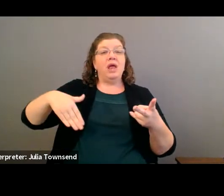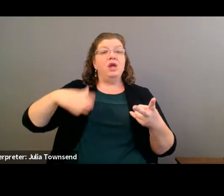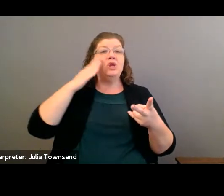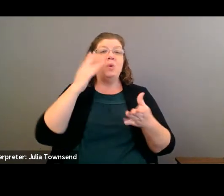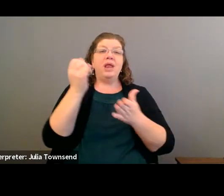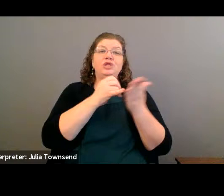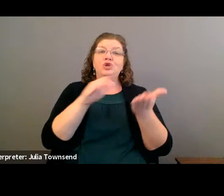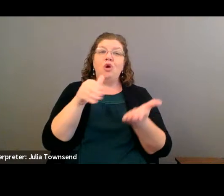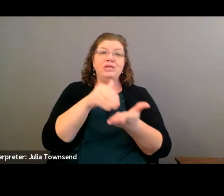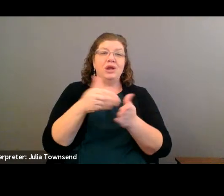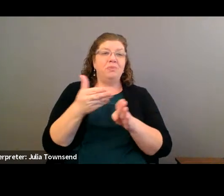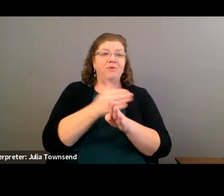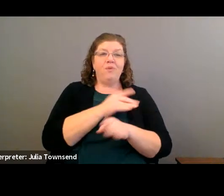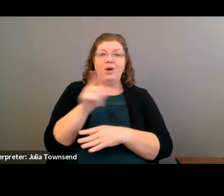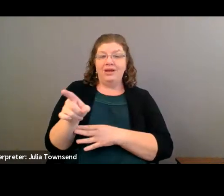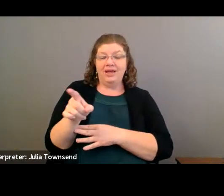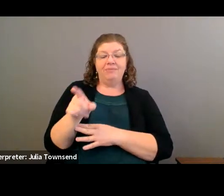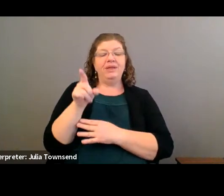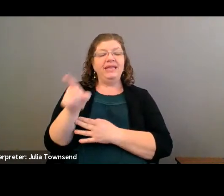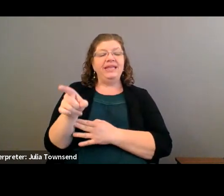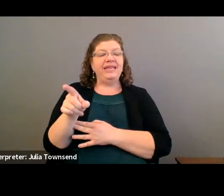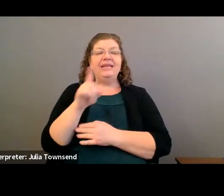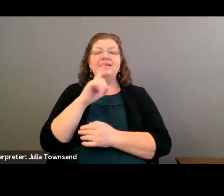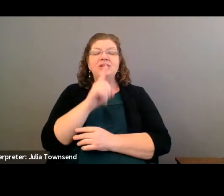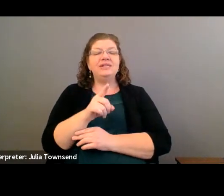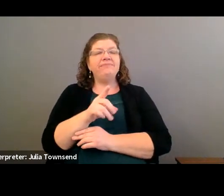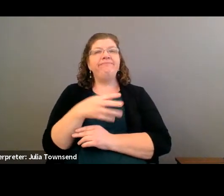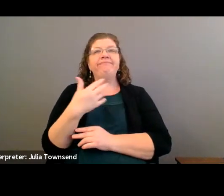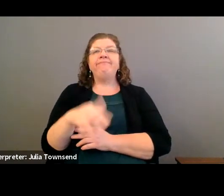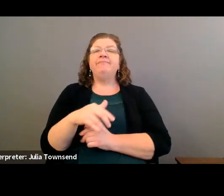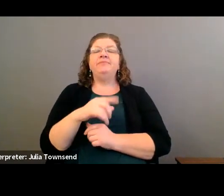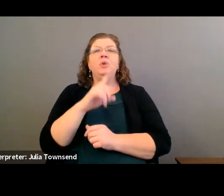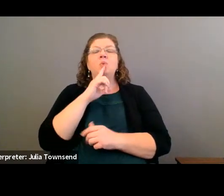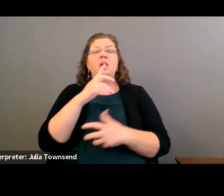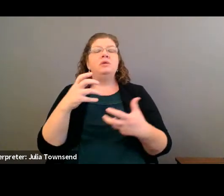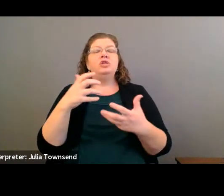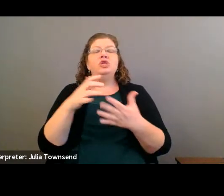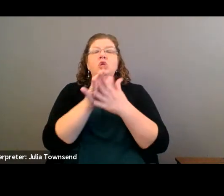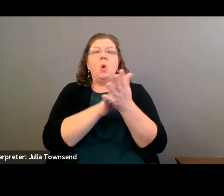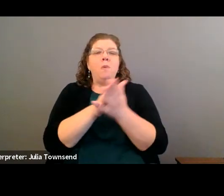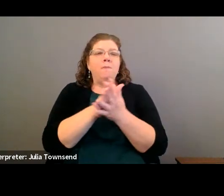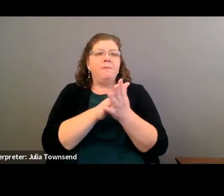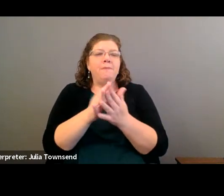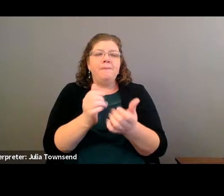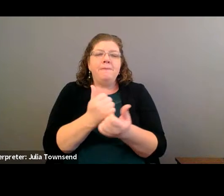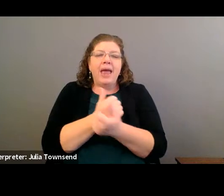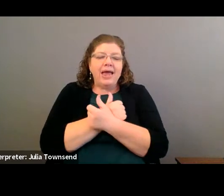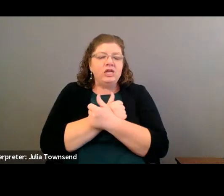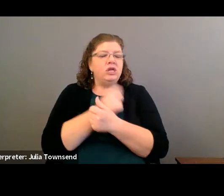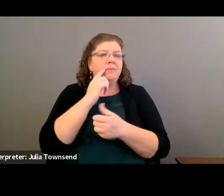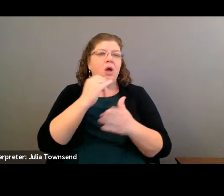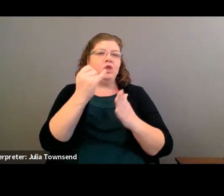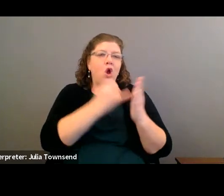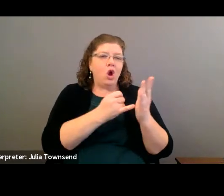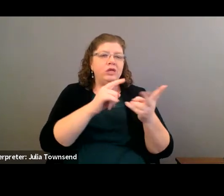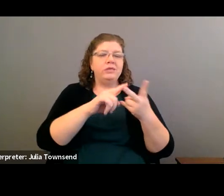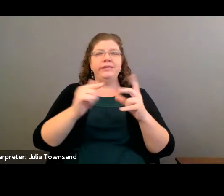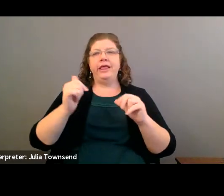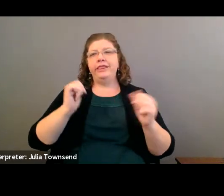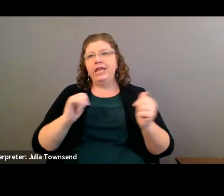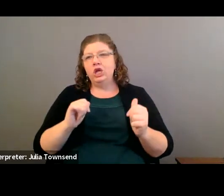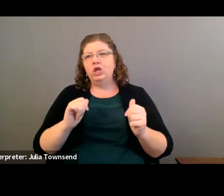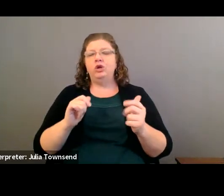center. And he just was so passionate about the arts, about the theater,